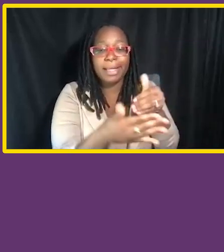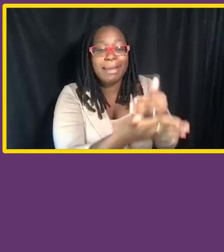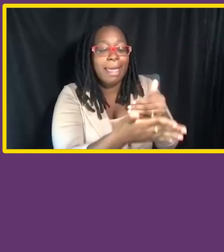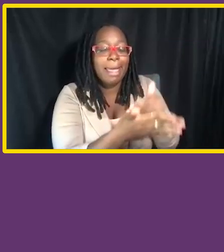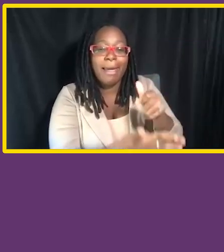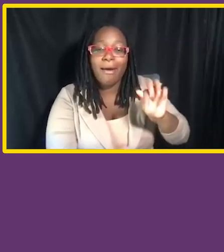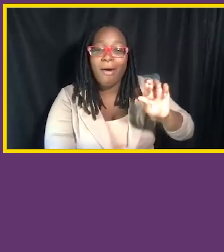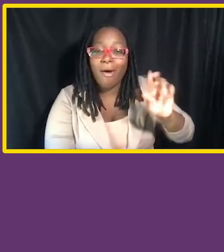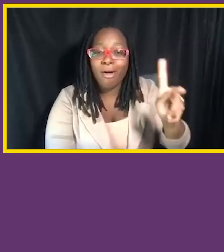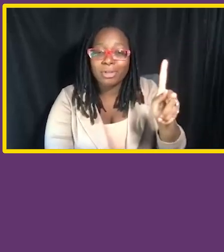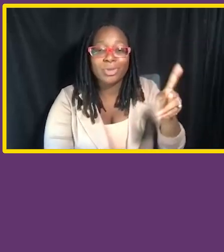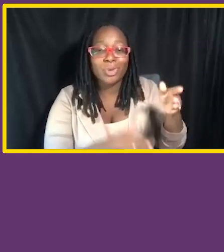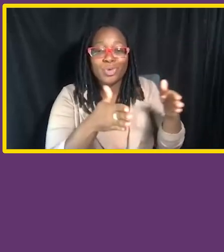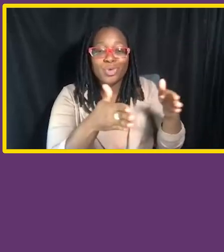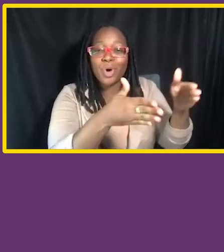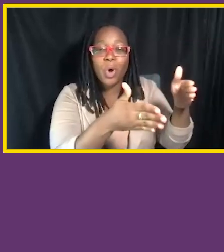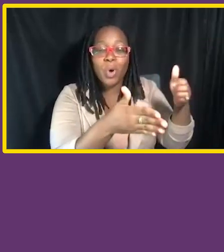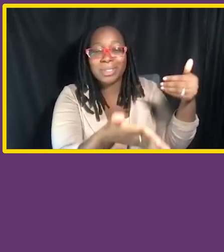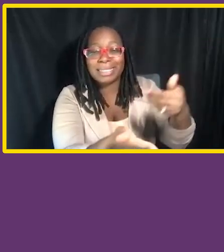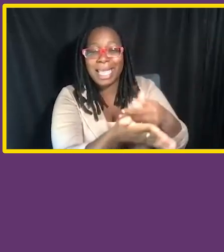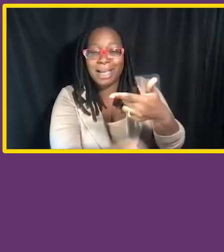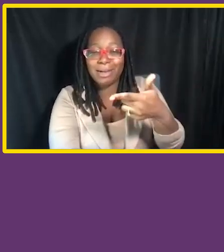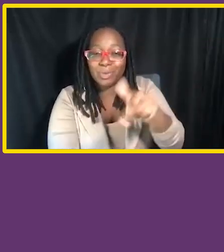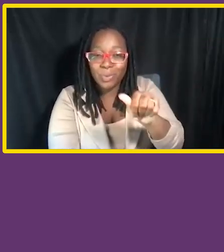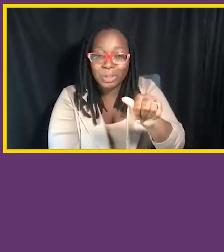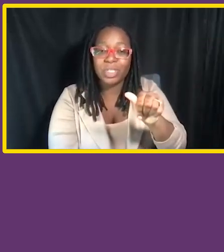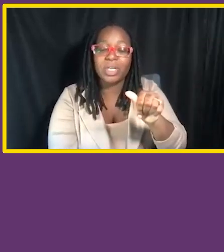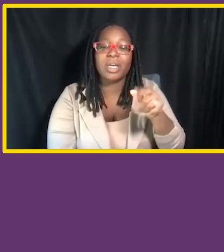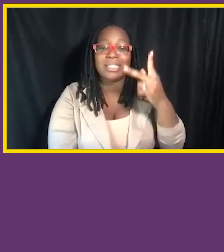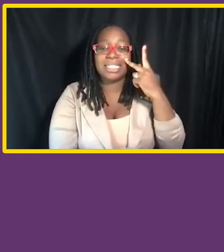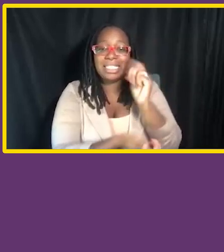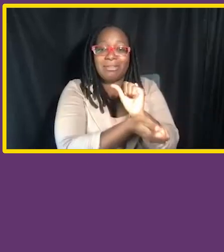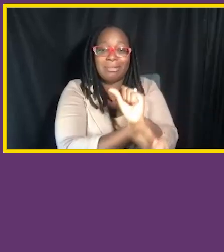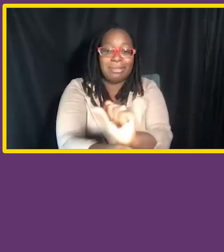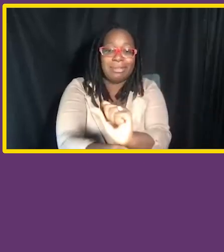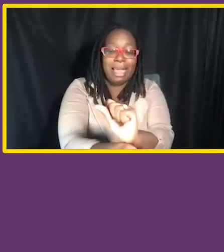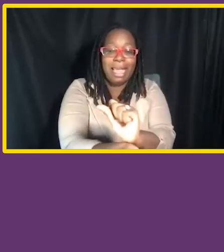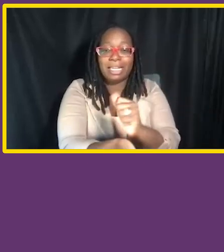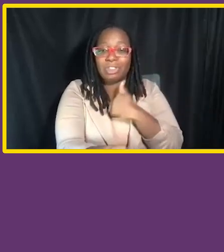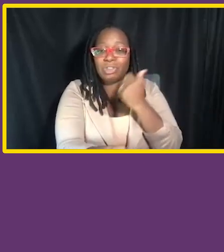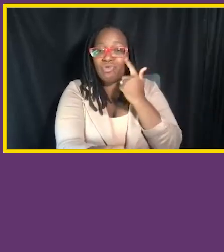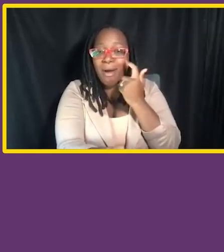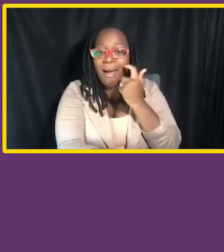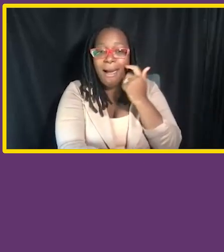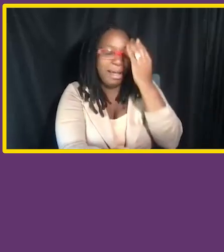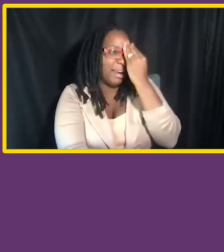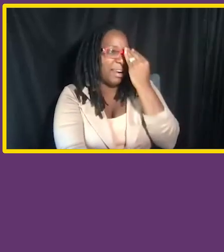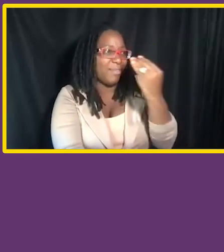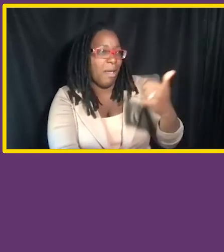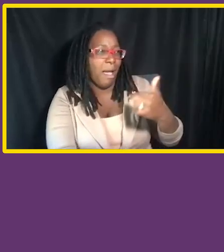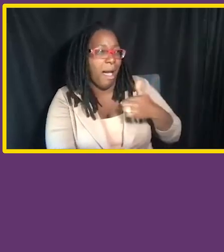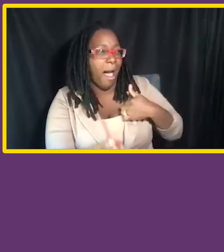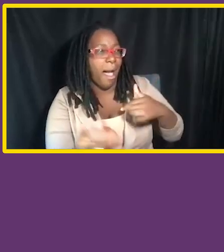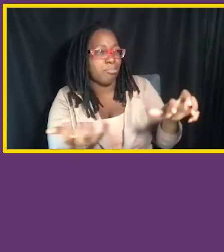the palms of her chained hands, she cried against calamity. You have destroyed me, and though I perish